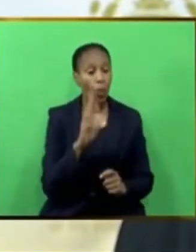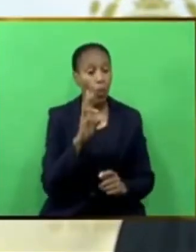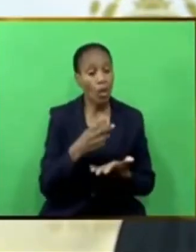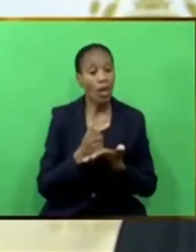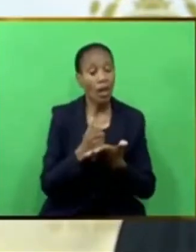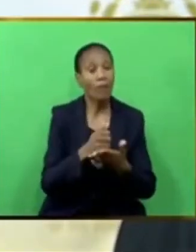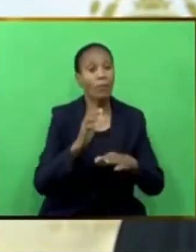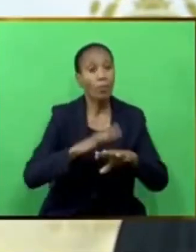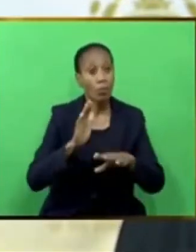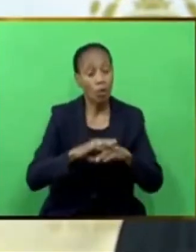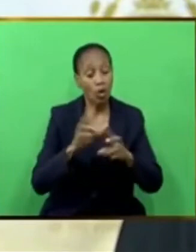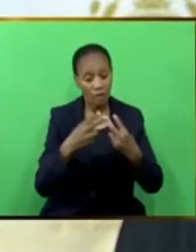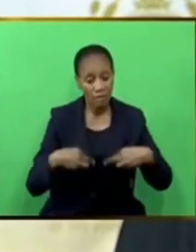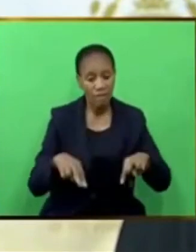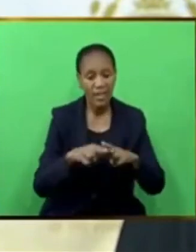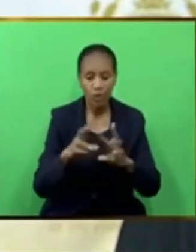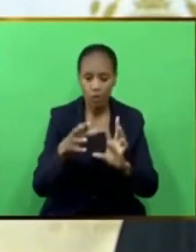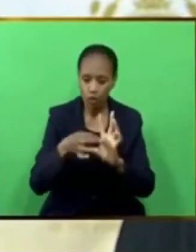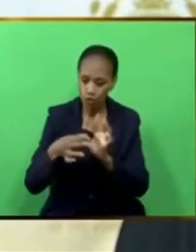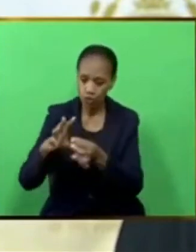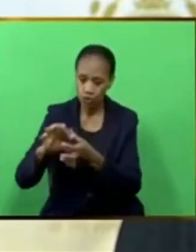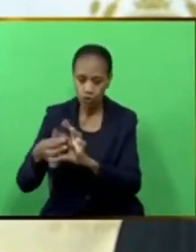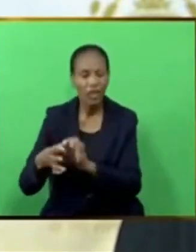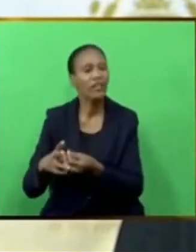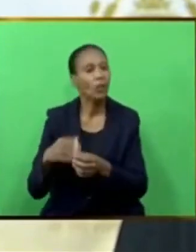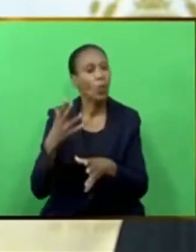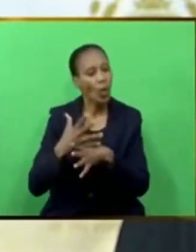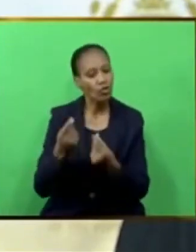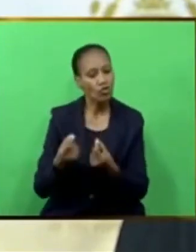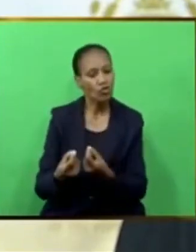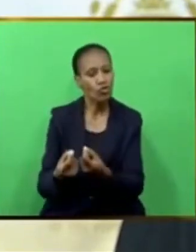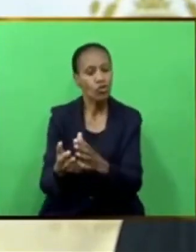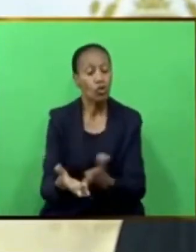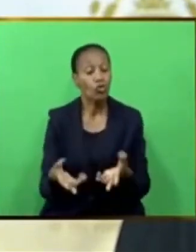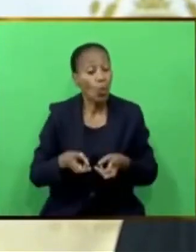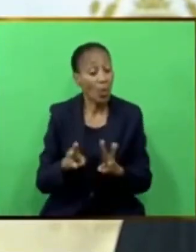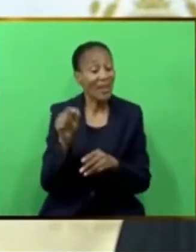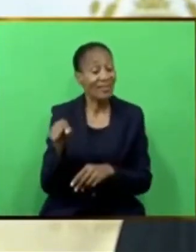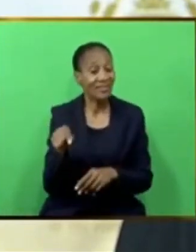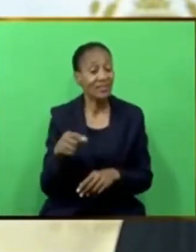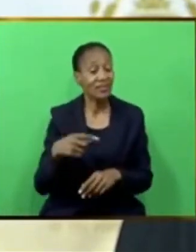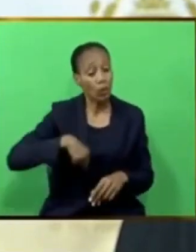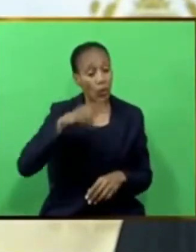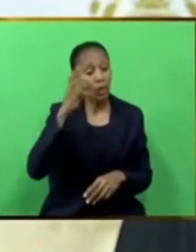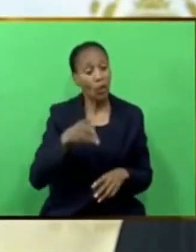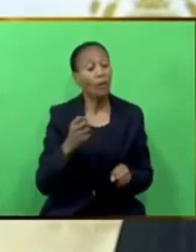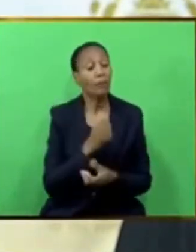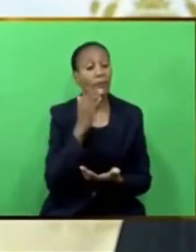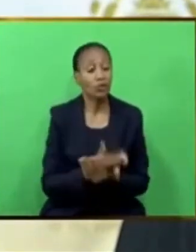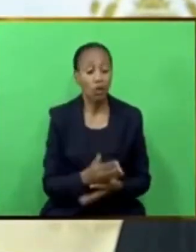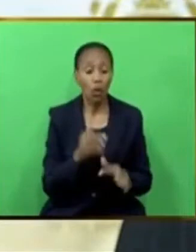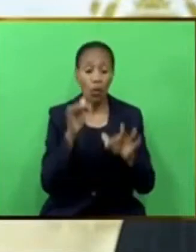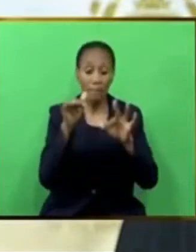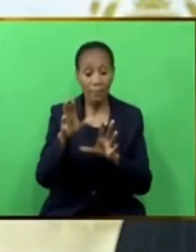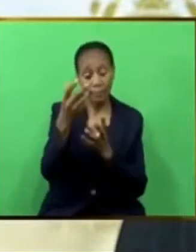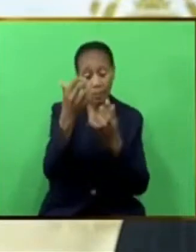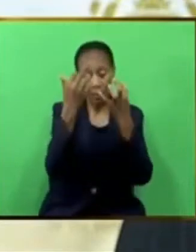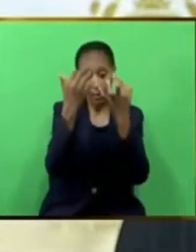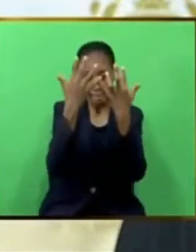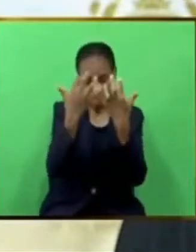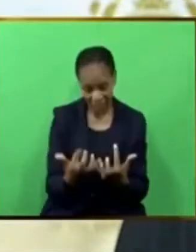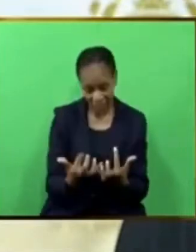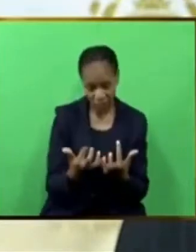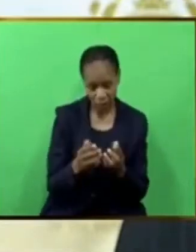infrastructure value chain to be effective and efficient. In this way, we will strengthen the public investment management and